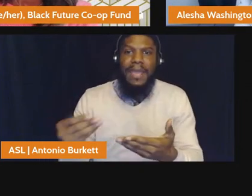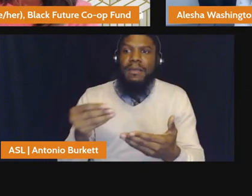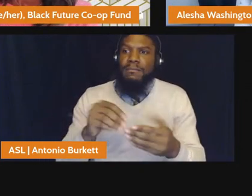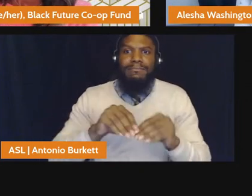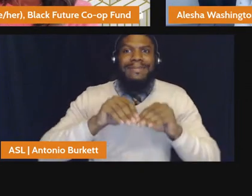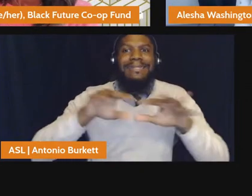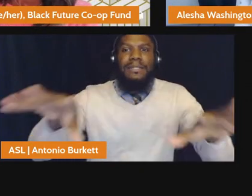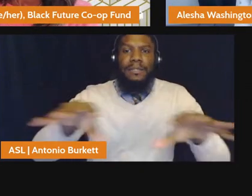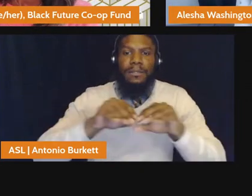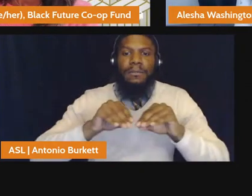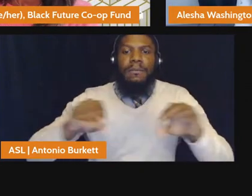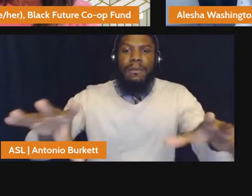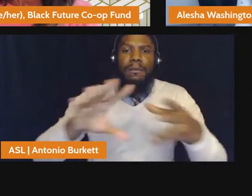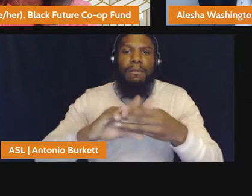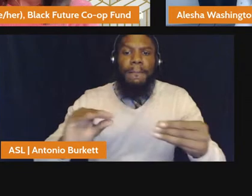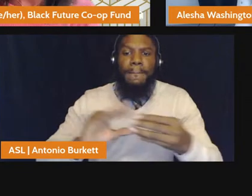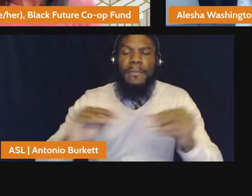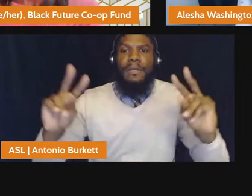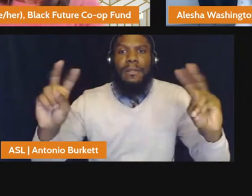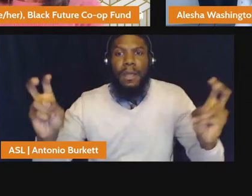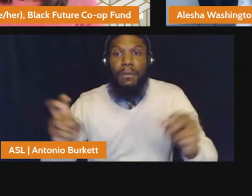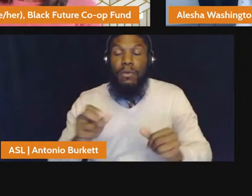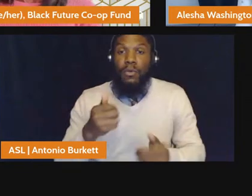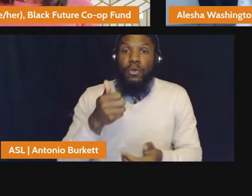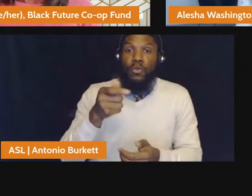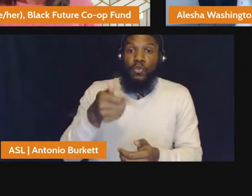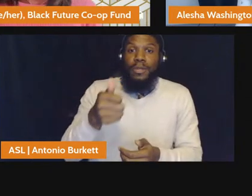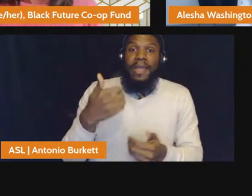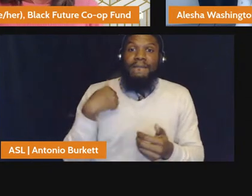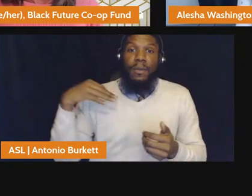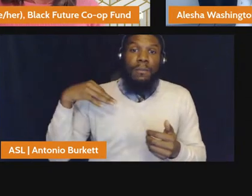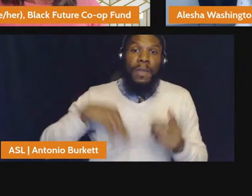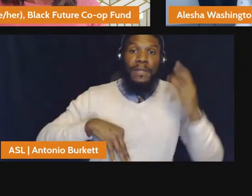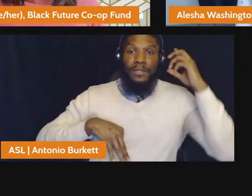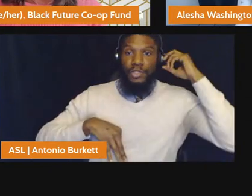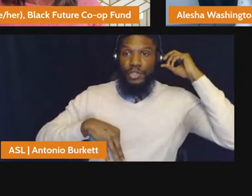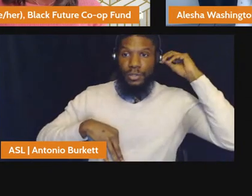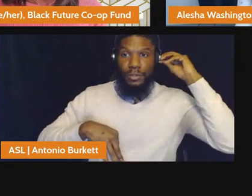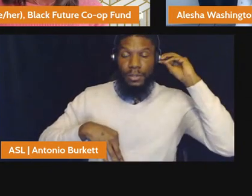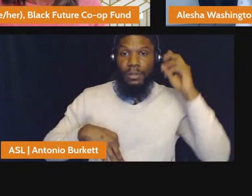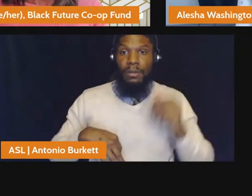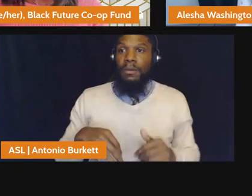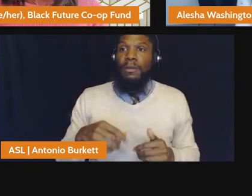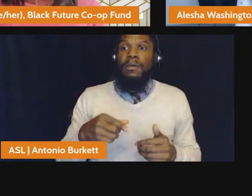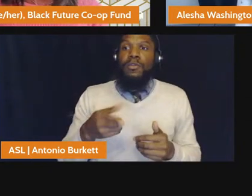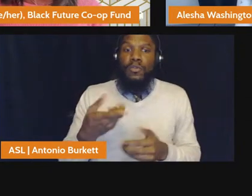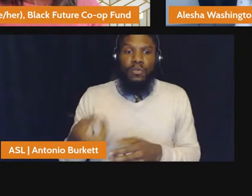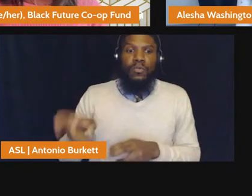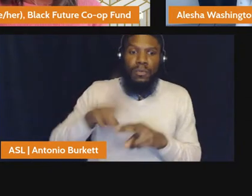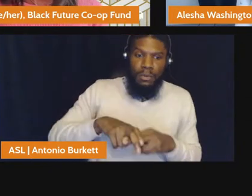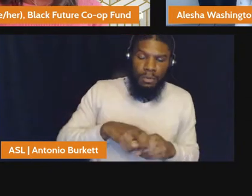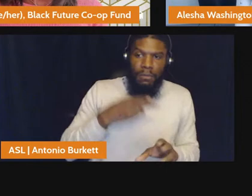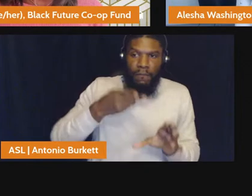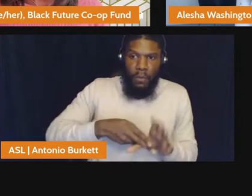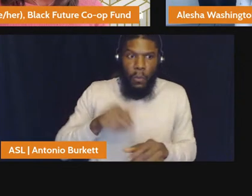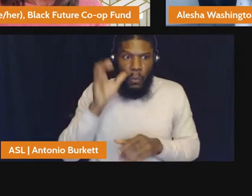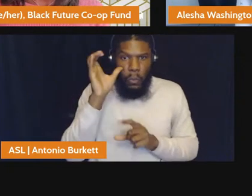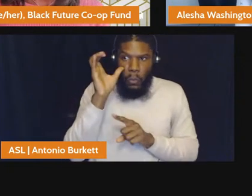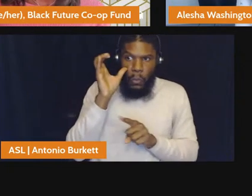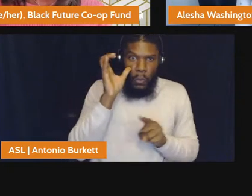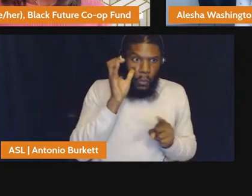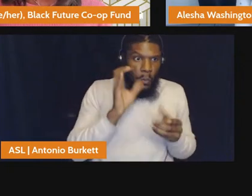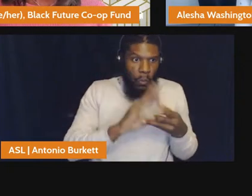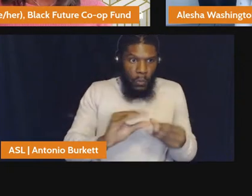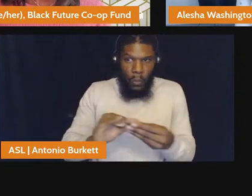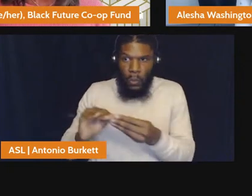of privilege to amplify the stories that you're hearing and that you're learning, be an ally in that way and amplify those